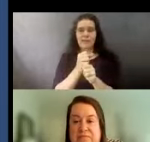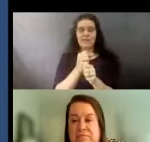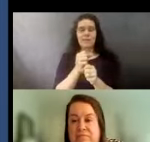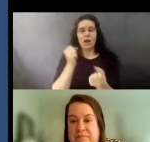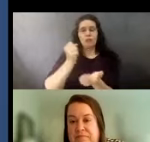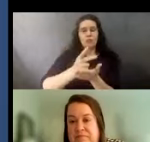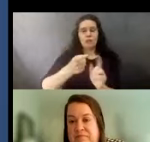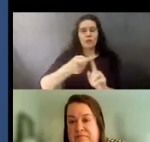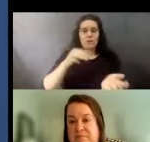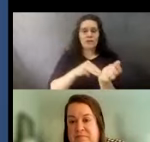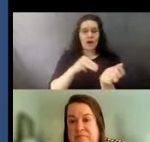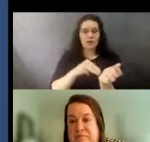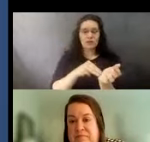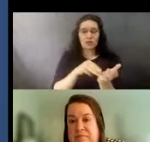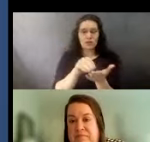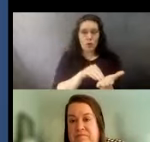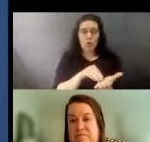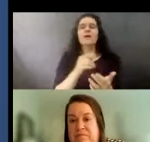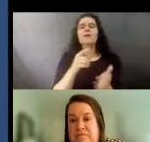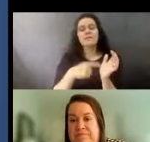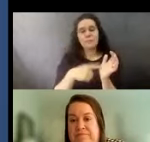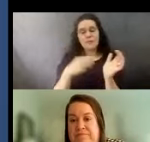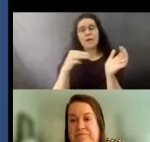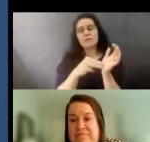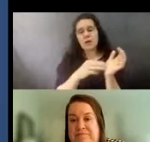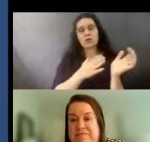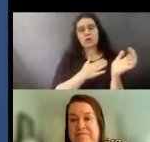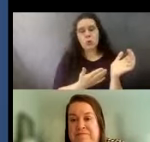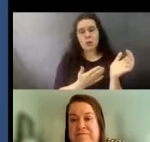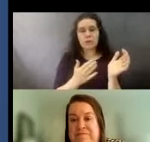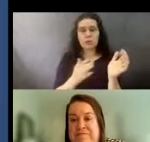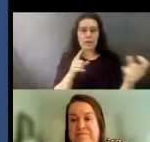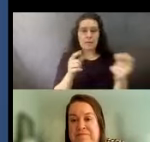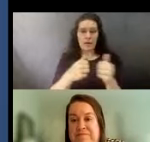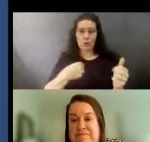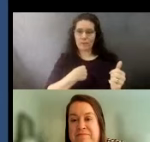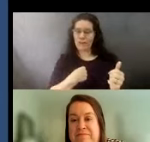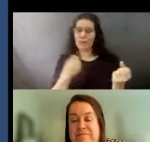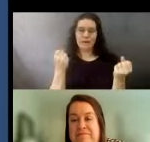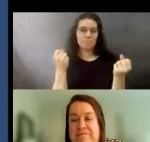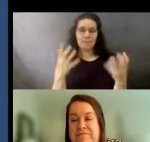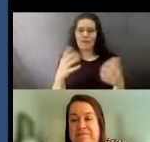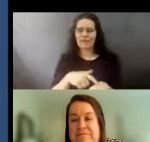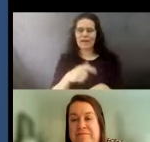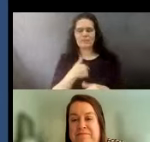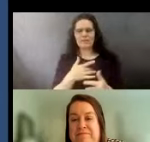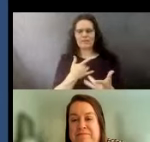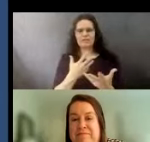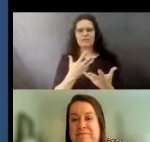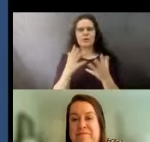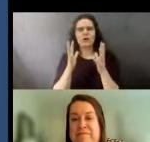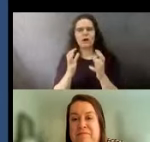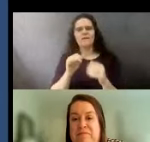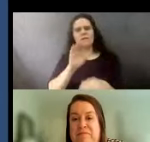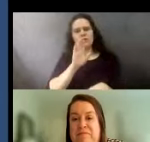sometimes doctors will be willing to talk to me or get emails from me, but it's so frustrating when, like, you know that somebody is not going to get this accommodation.